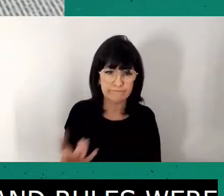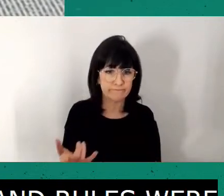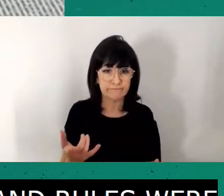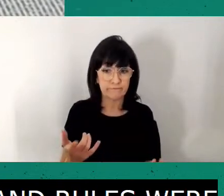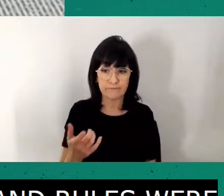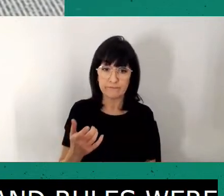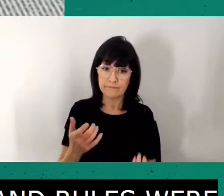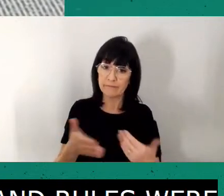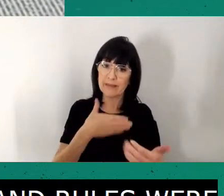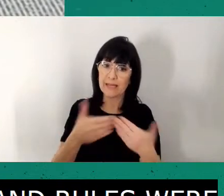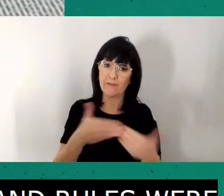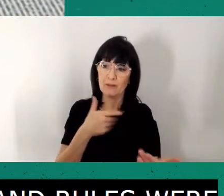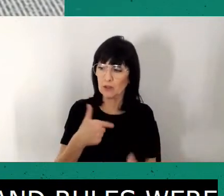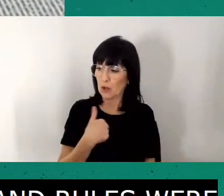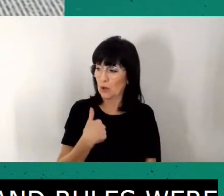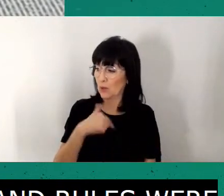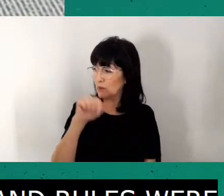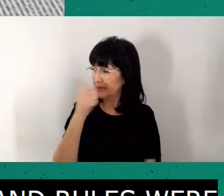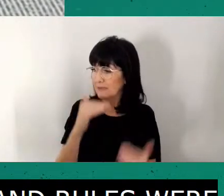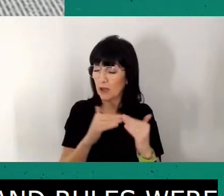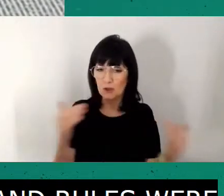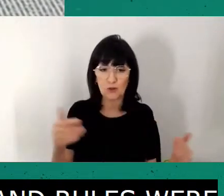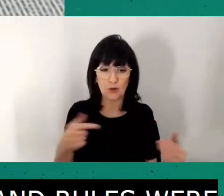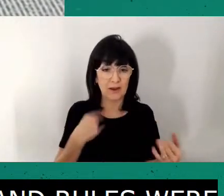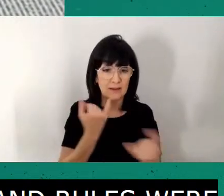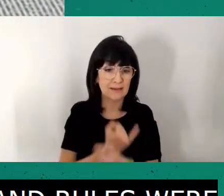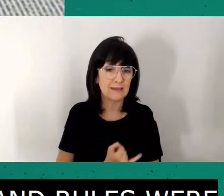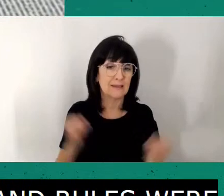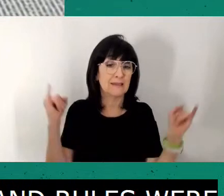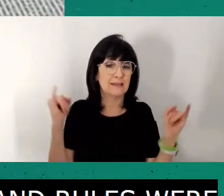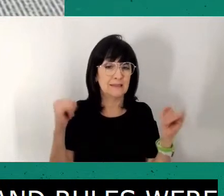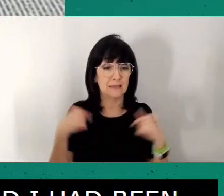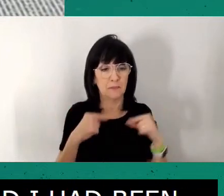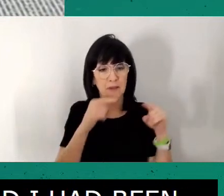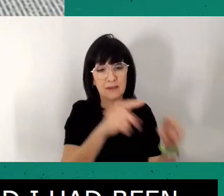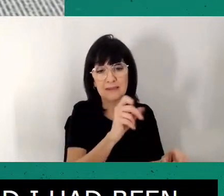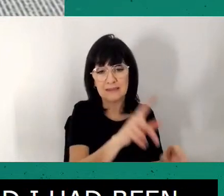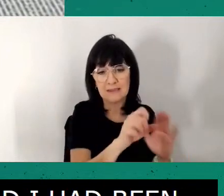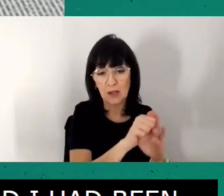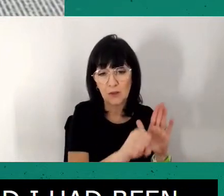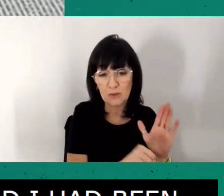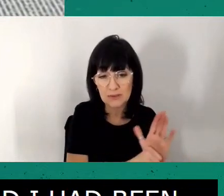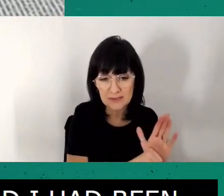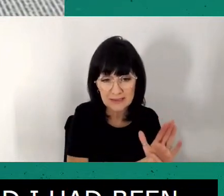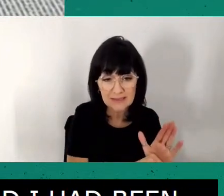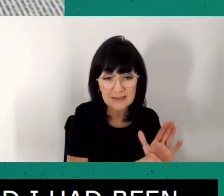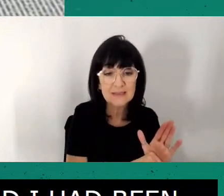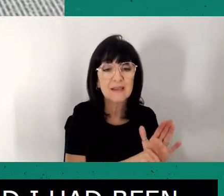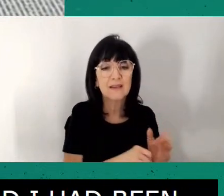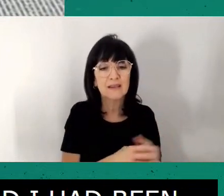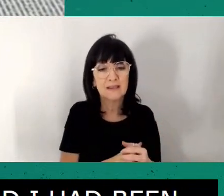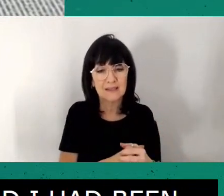as a 10th grade student. And then I went to Delaware State, and we had to stay be in our dormitory